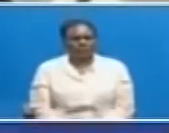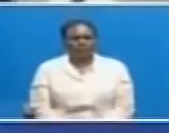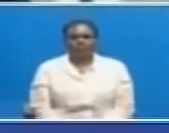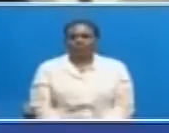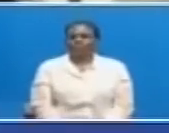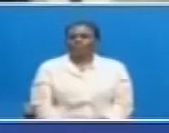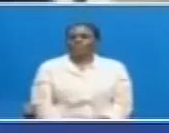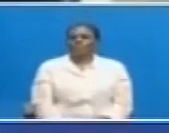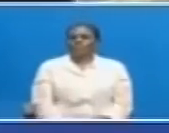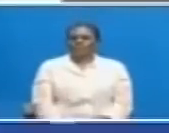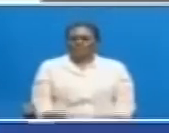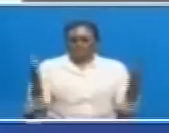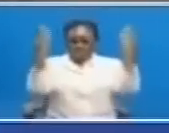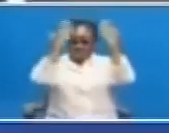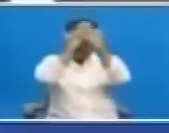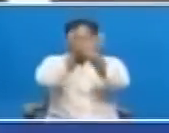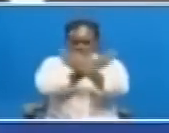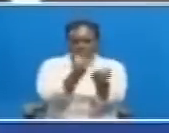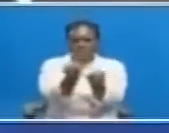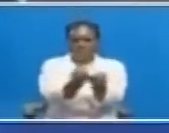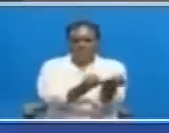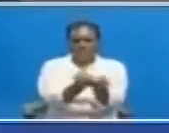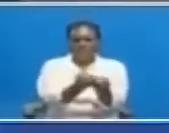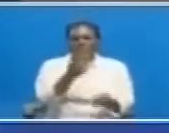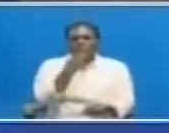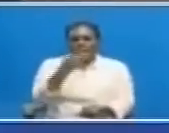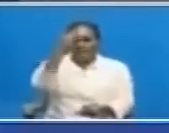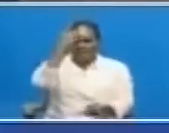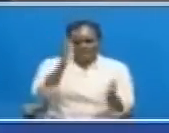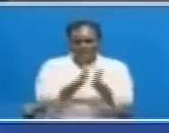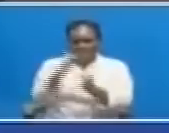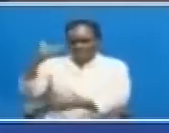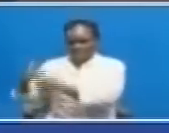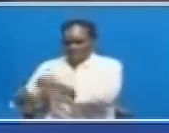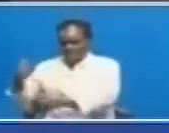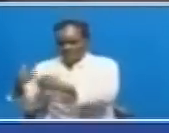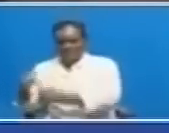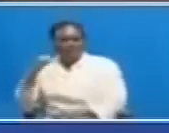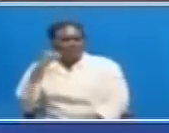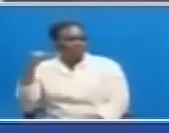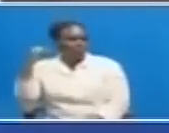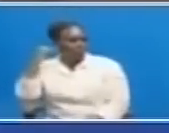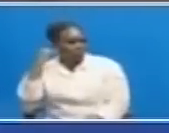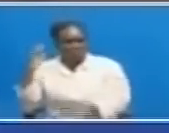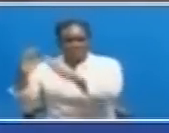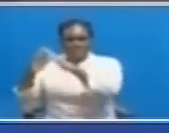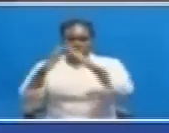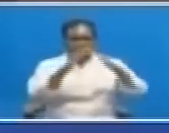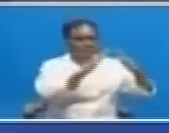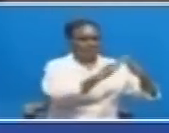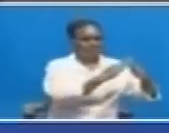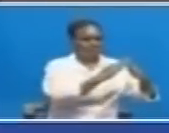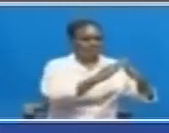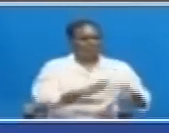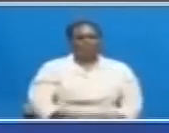It was one black Saturday for the parents of the deceased and neighbors here at Mwariki Estate. Did this to my